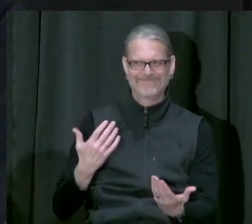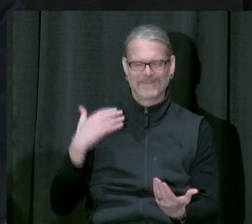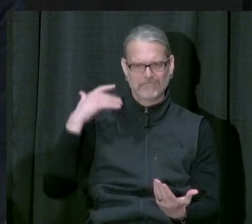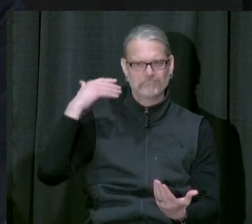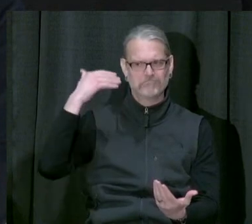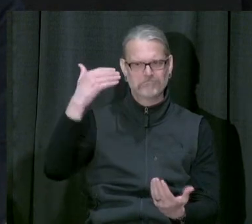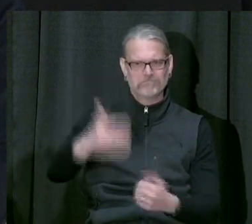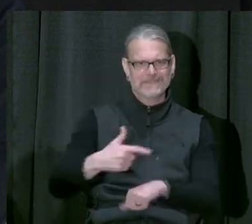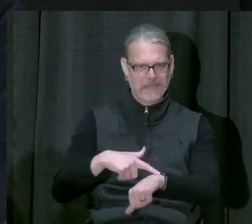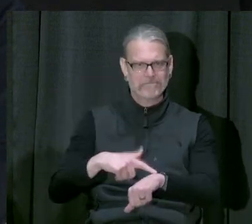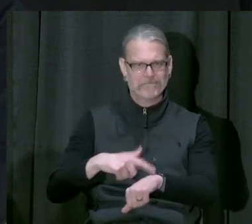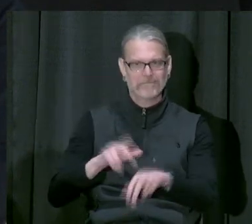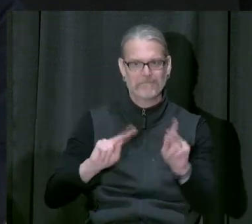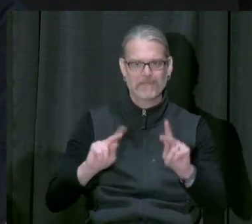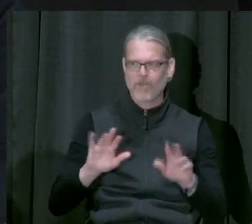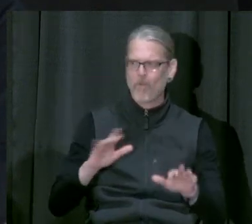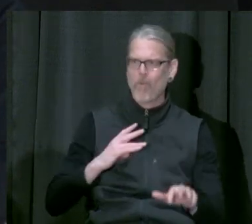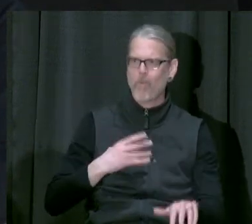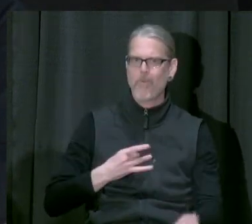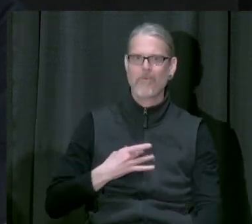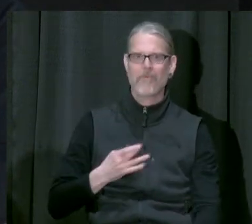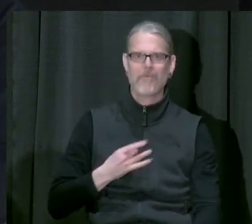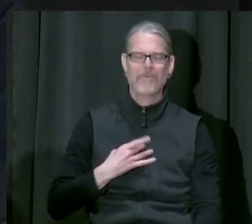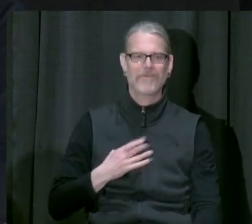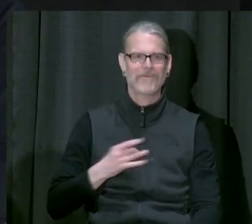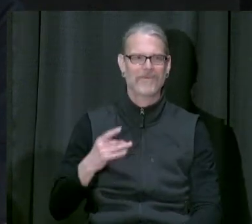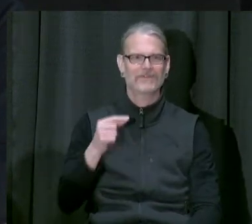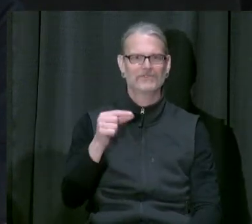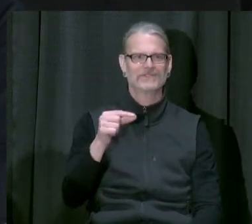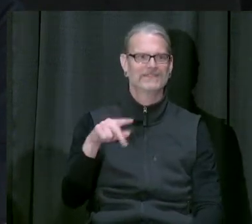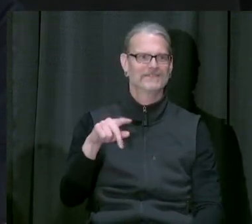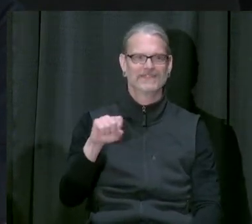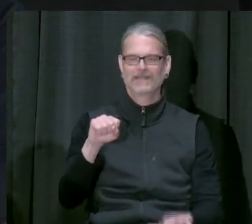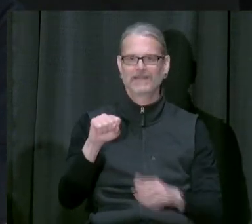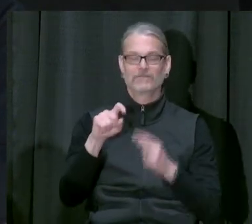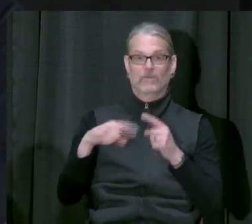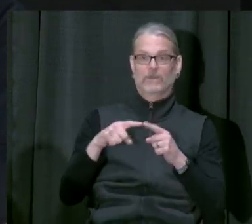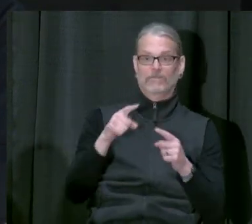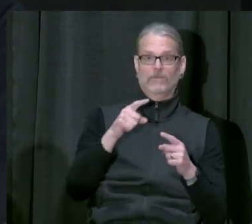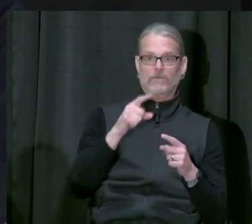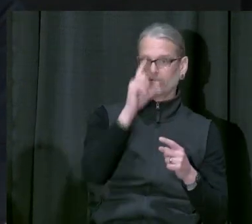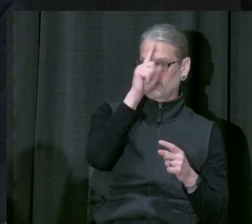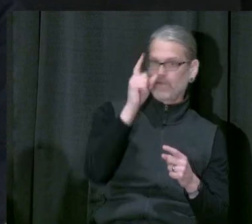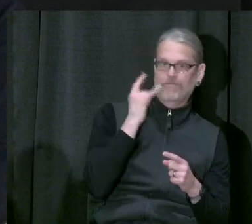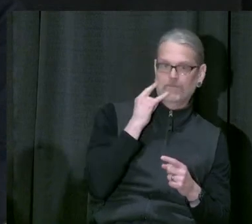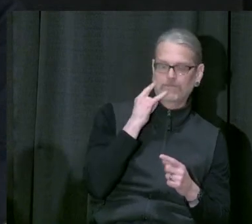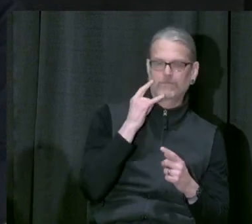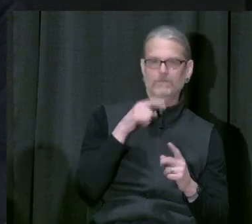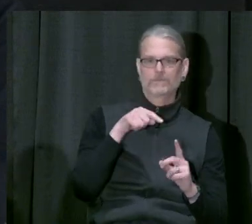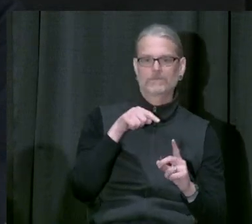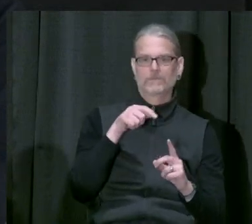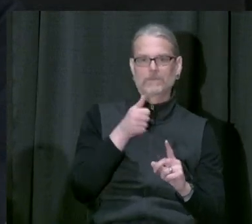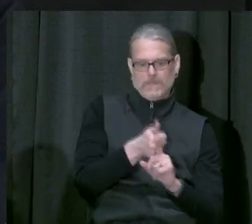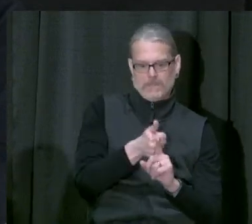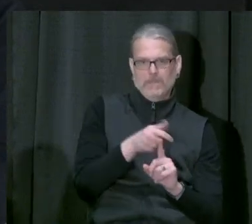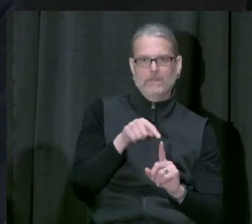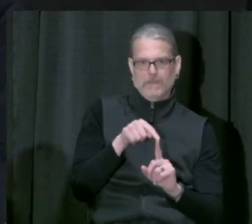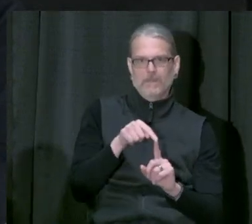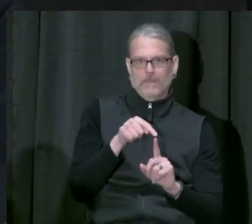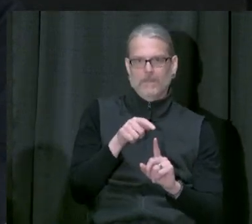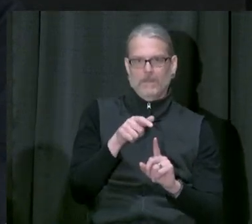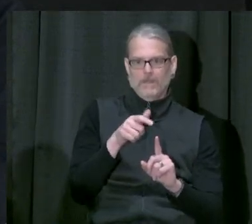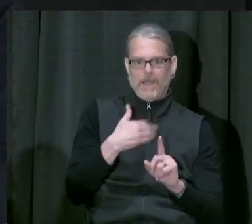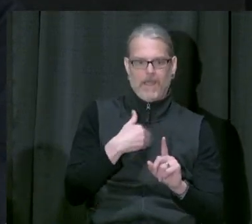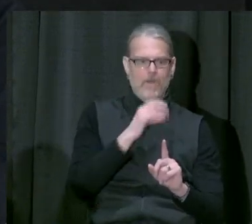before it did start becoming a thing, really, when the smartphones were moving on from the